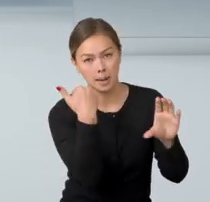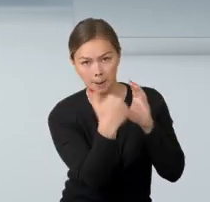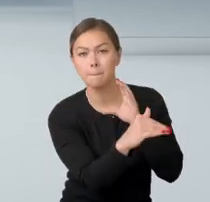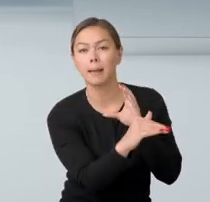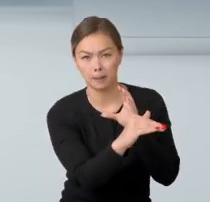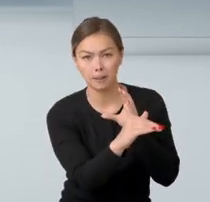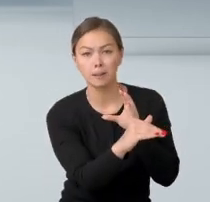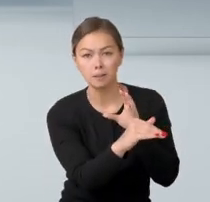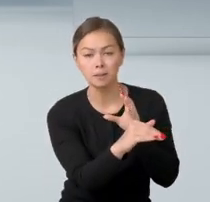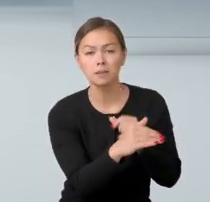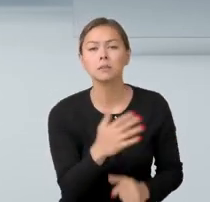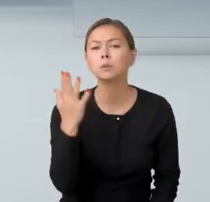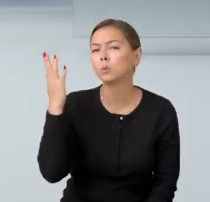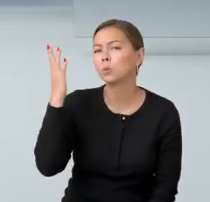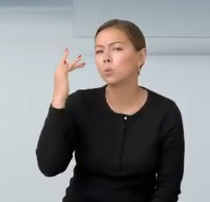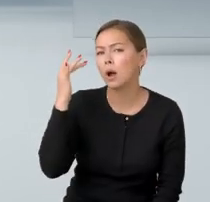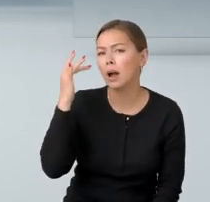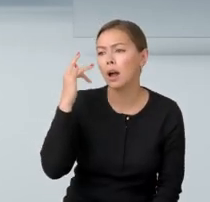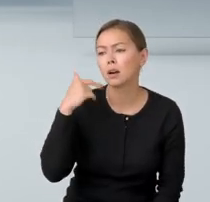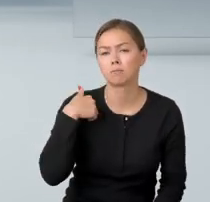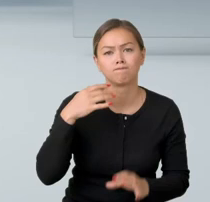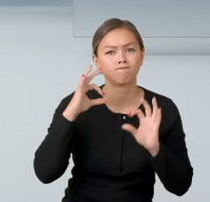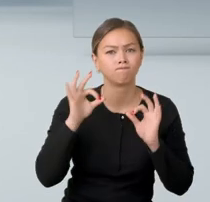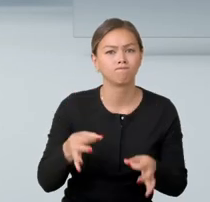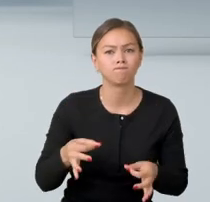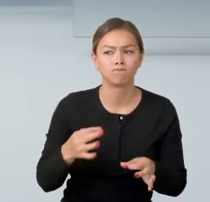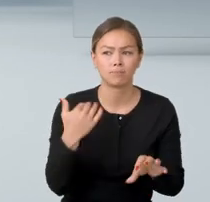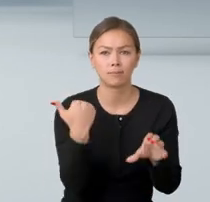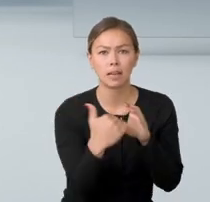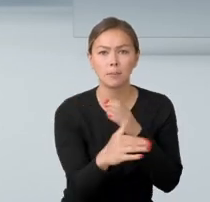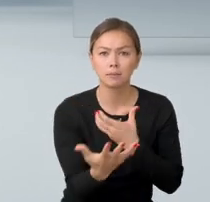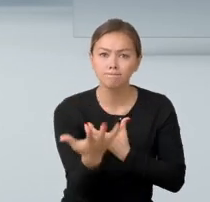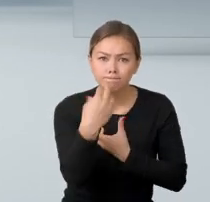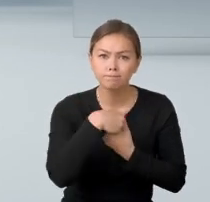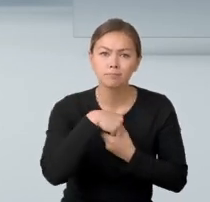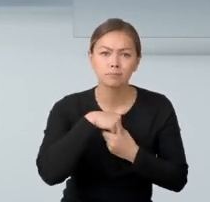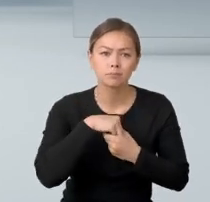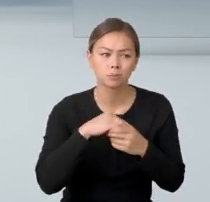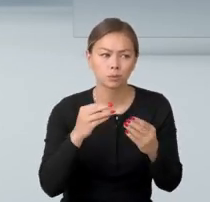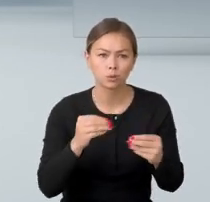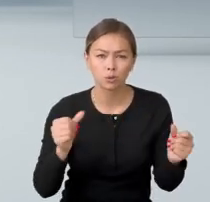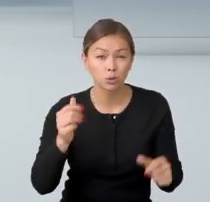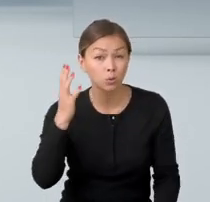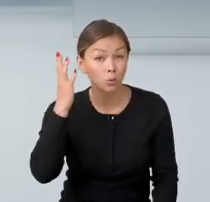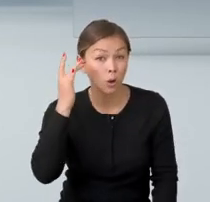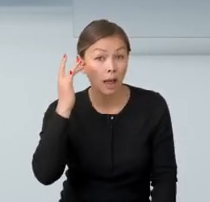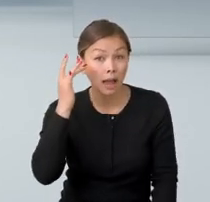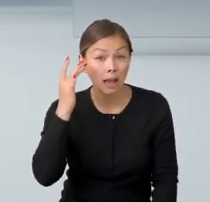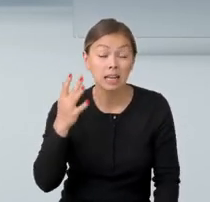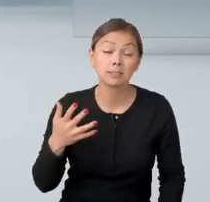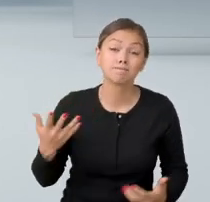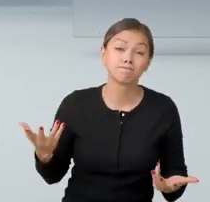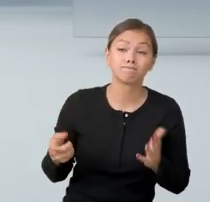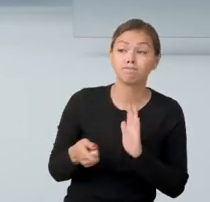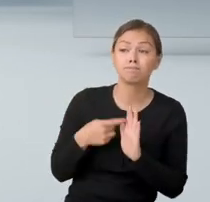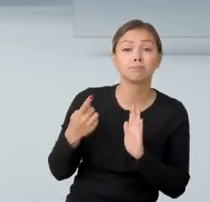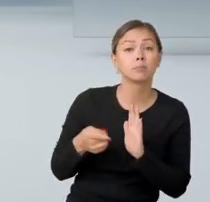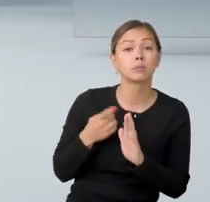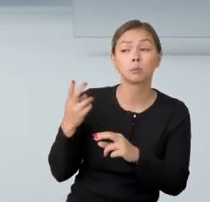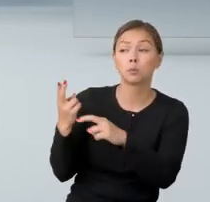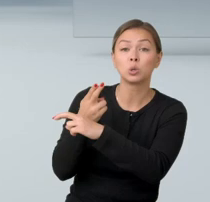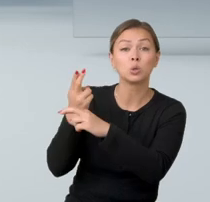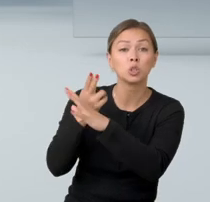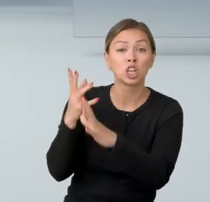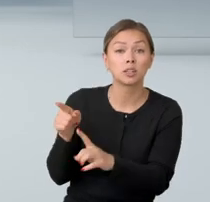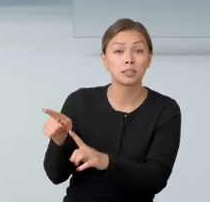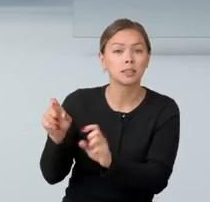to send this request by email so why we have chosen an email to be part of our solution because some